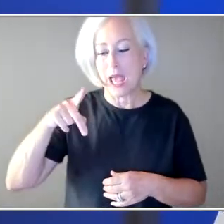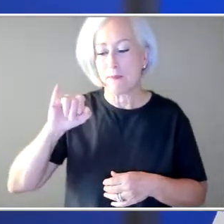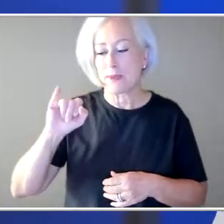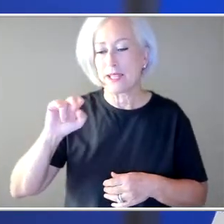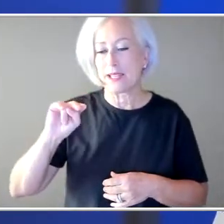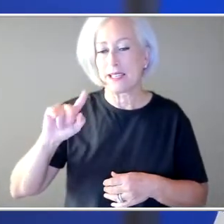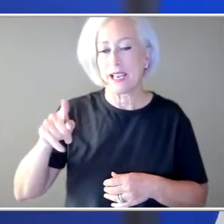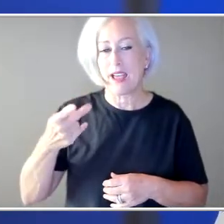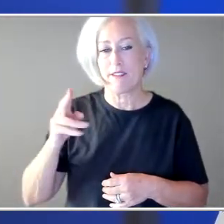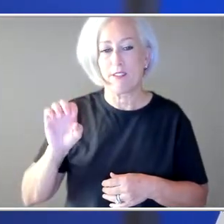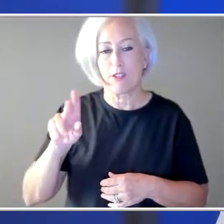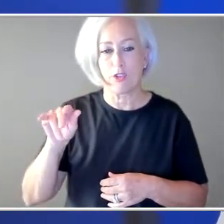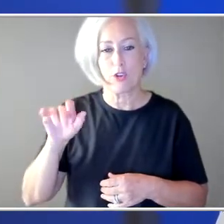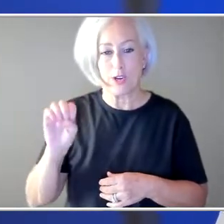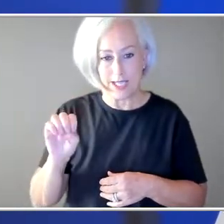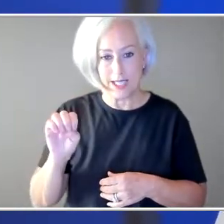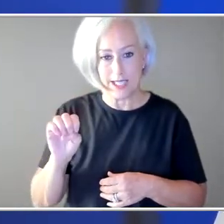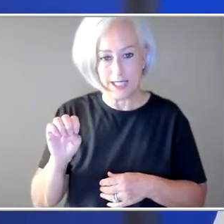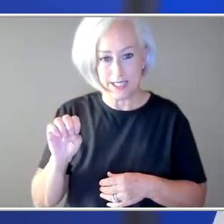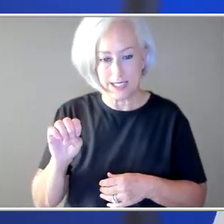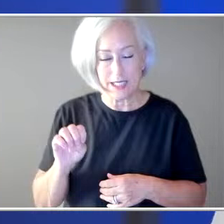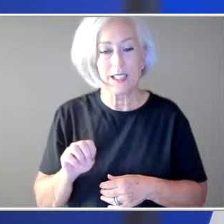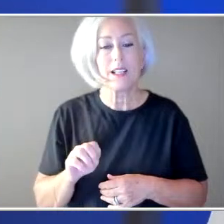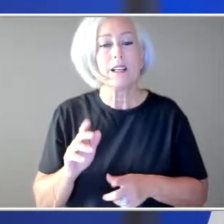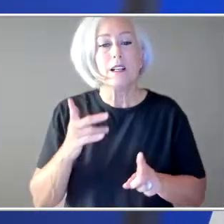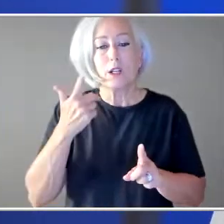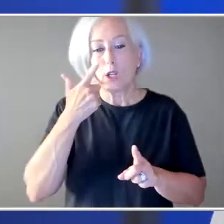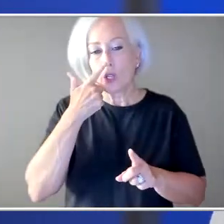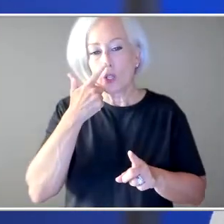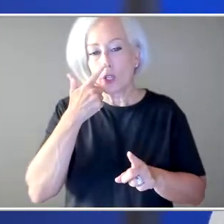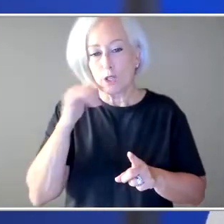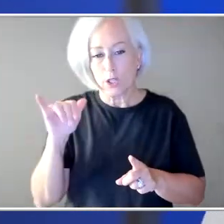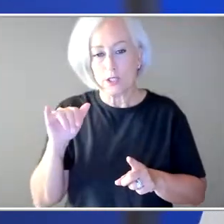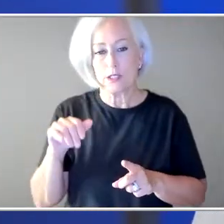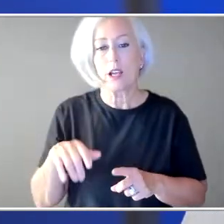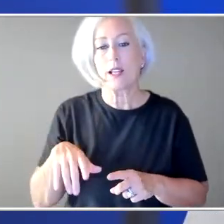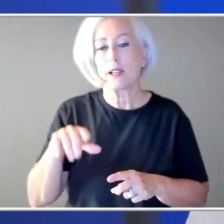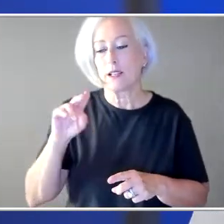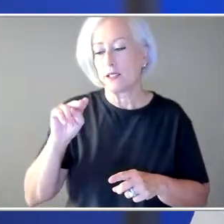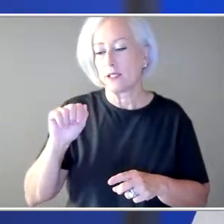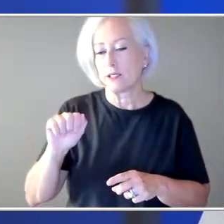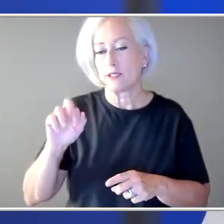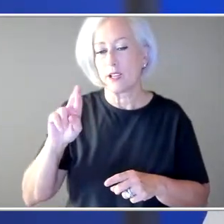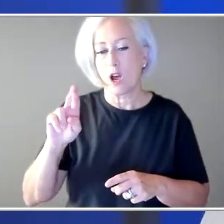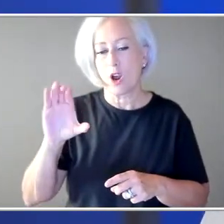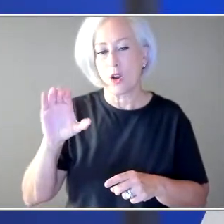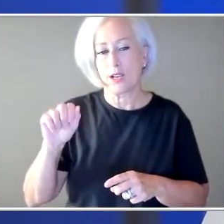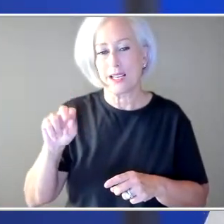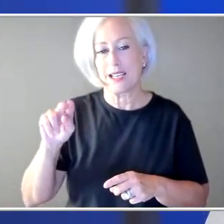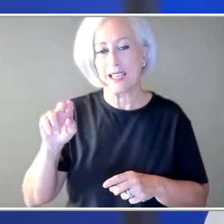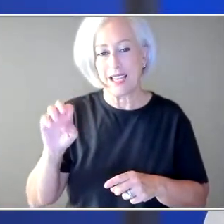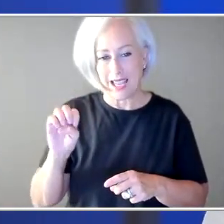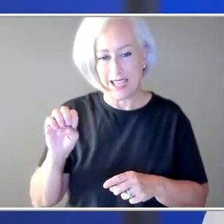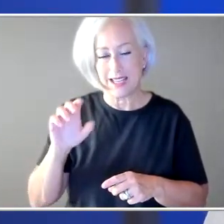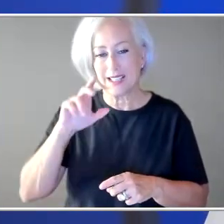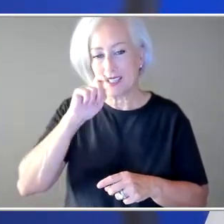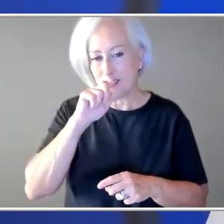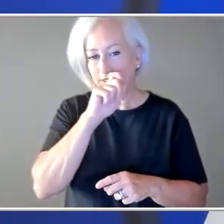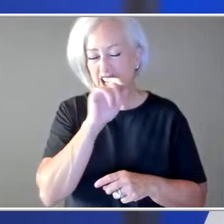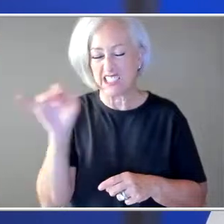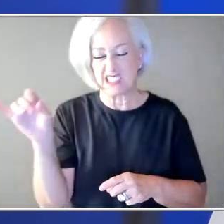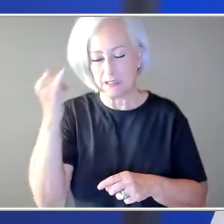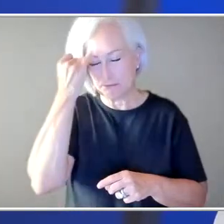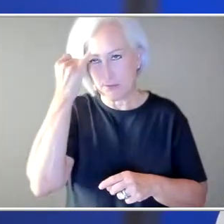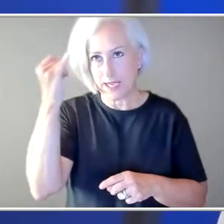device that is similar to the naloxone or Narcan nasal device. And so it's a mist